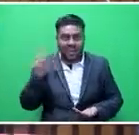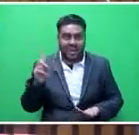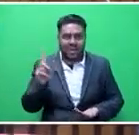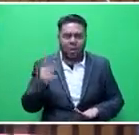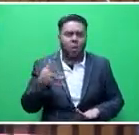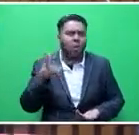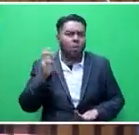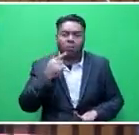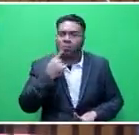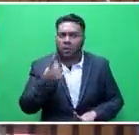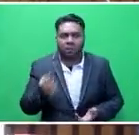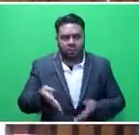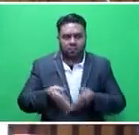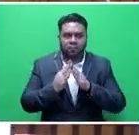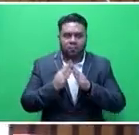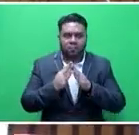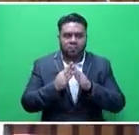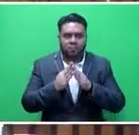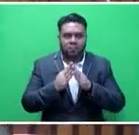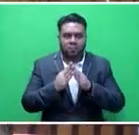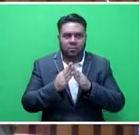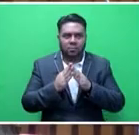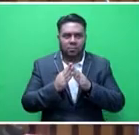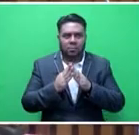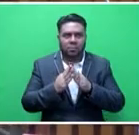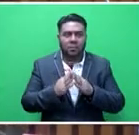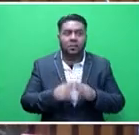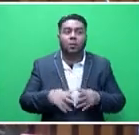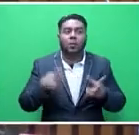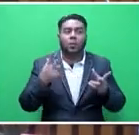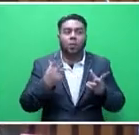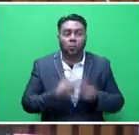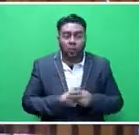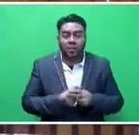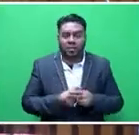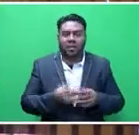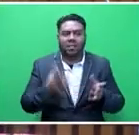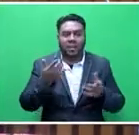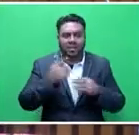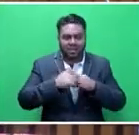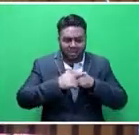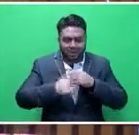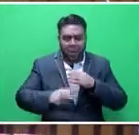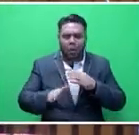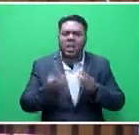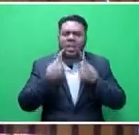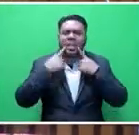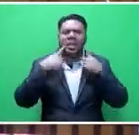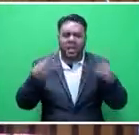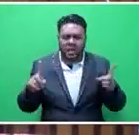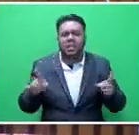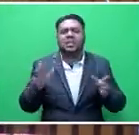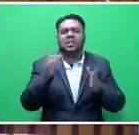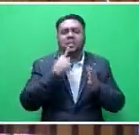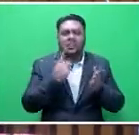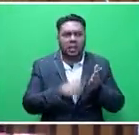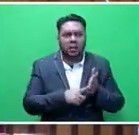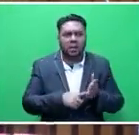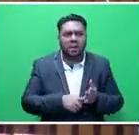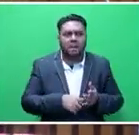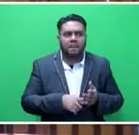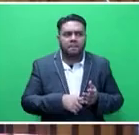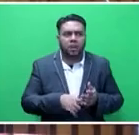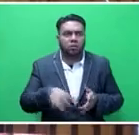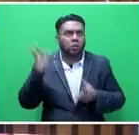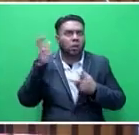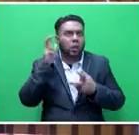that person is starting up a manufacturing company with the tobacco leaves. He declared it. He said it. But you continue to make it sound